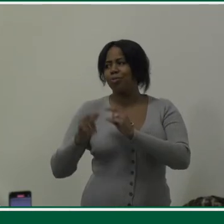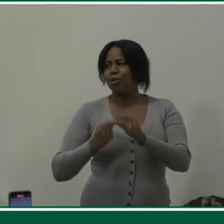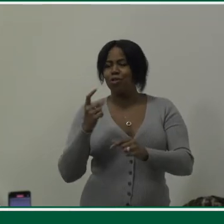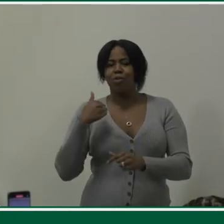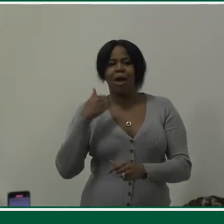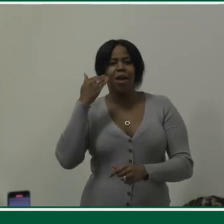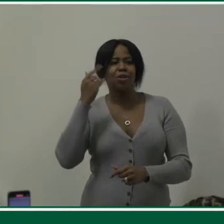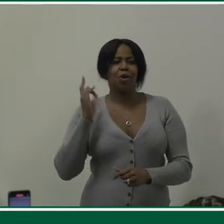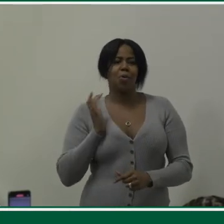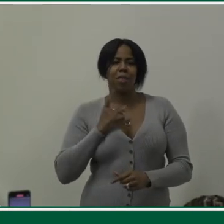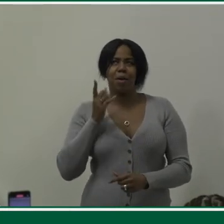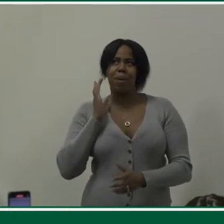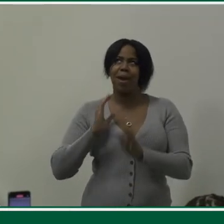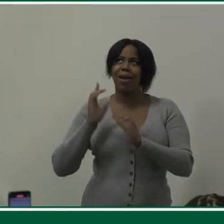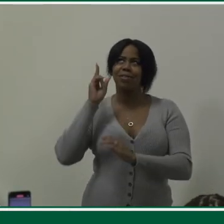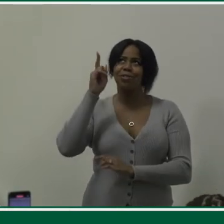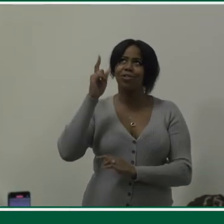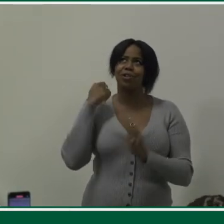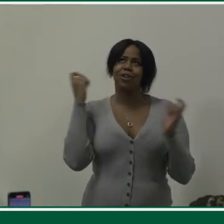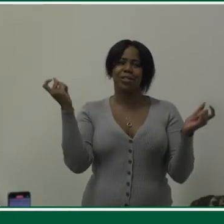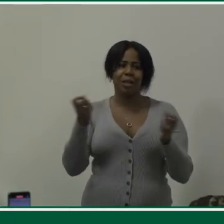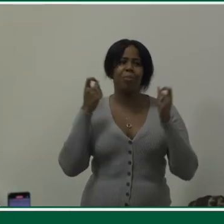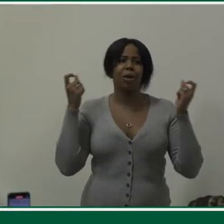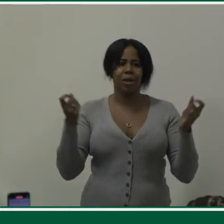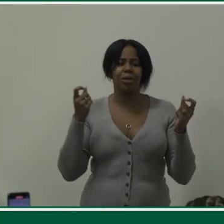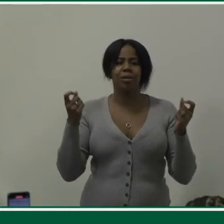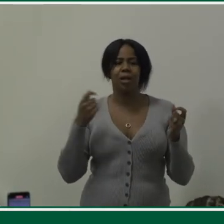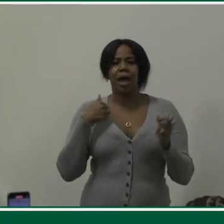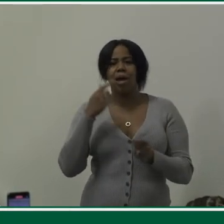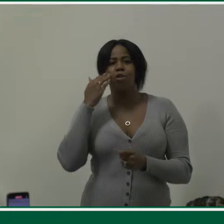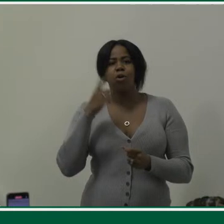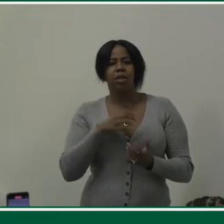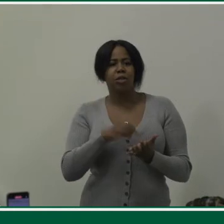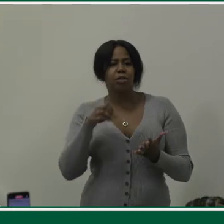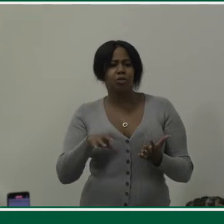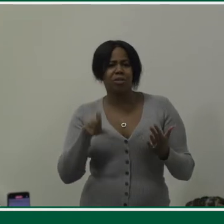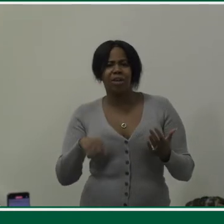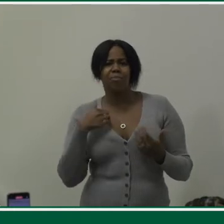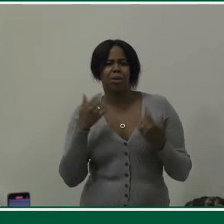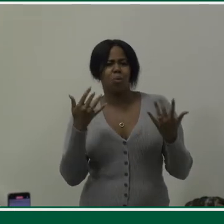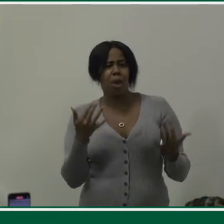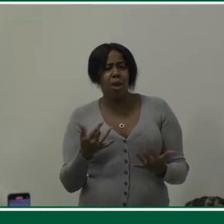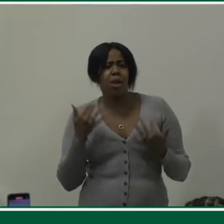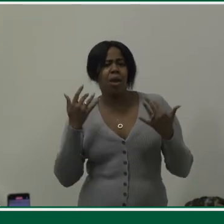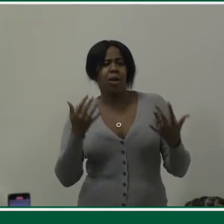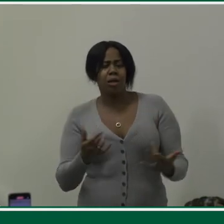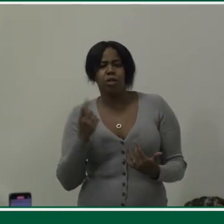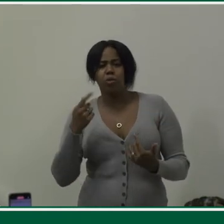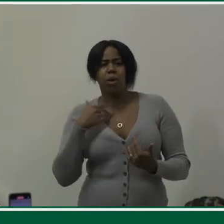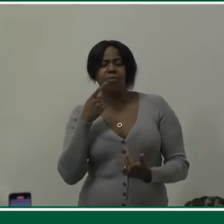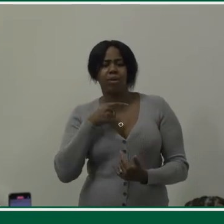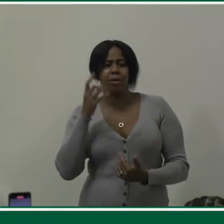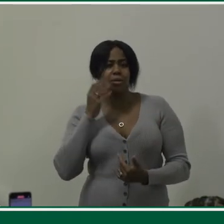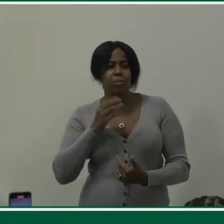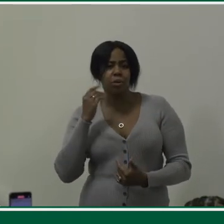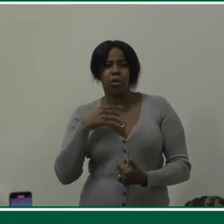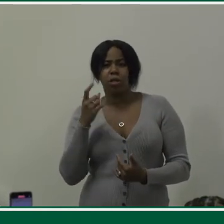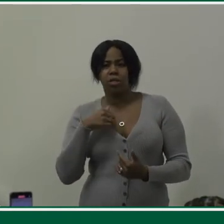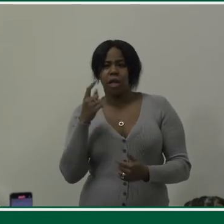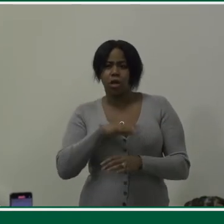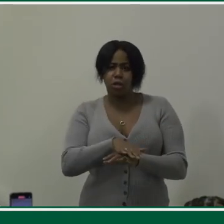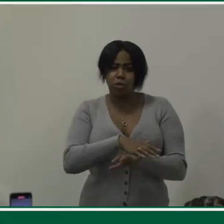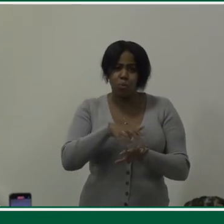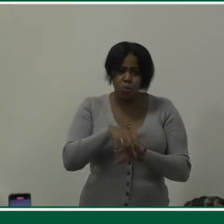the ancestors are celebrating. I know the scholars have been waiting to have an experience rooted in authentic